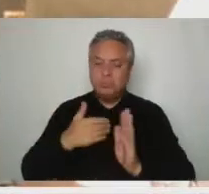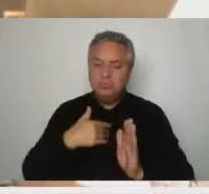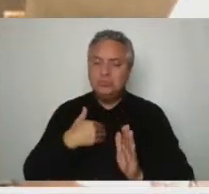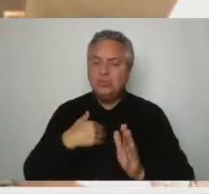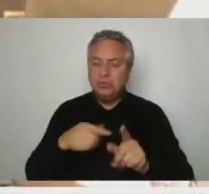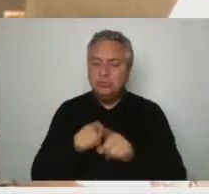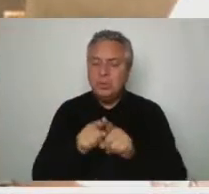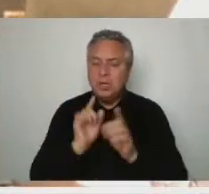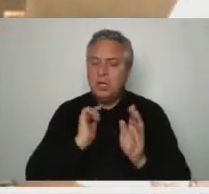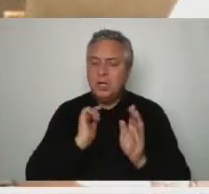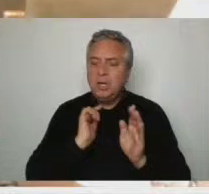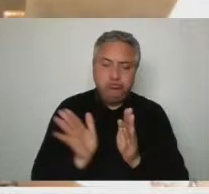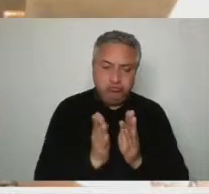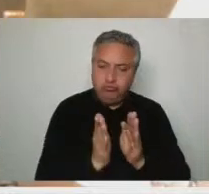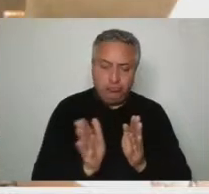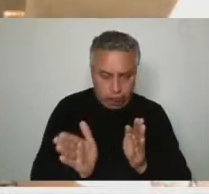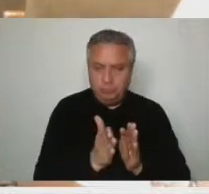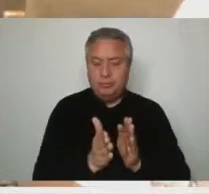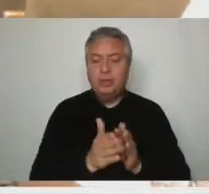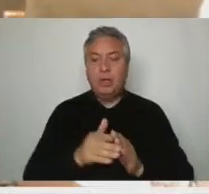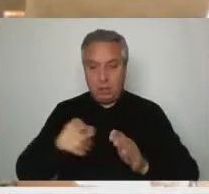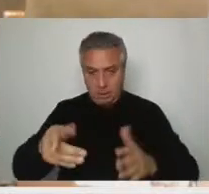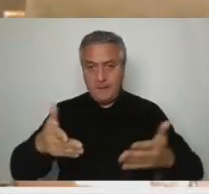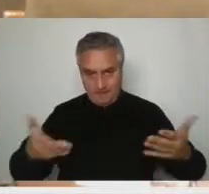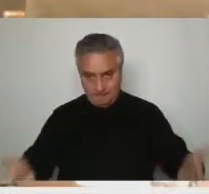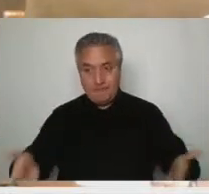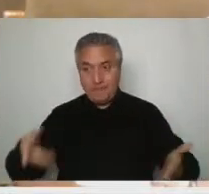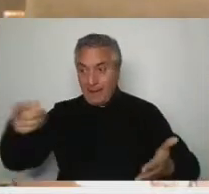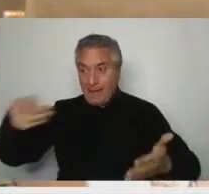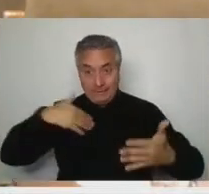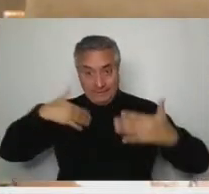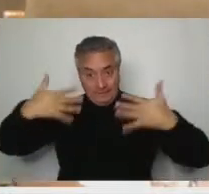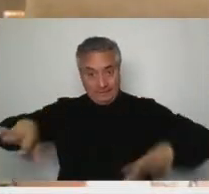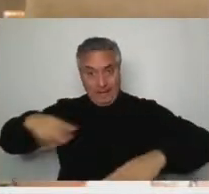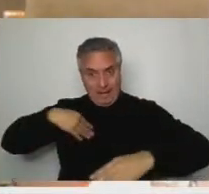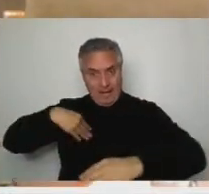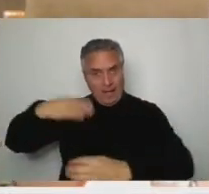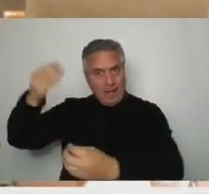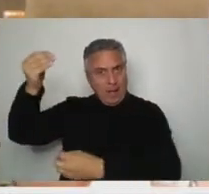educational trajectory. And it's clear that